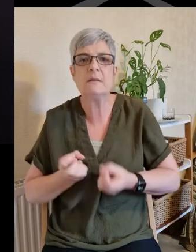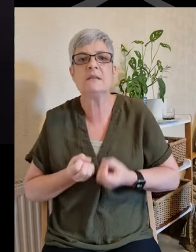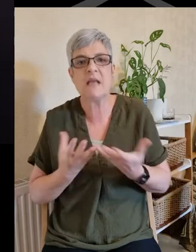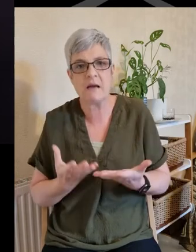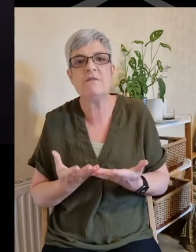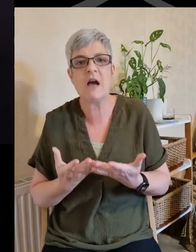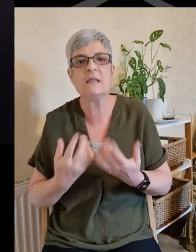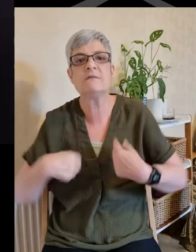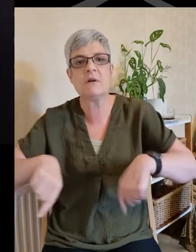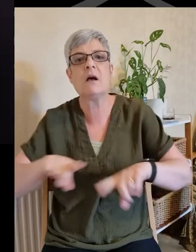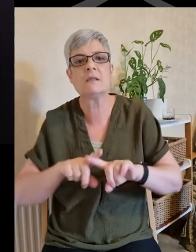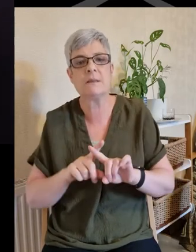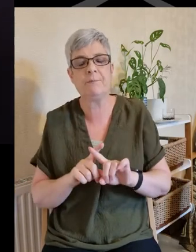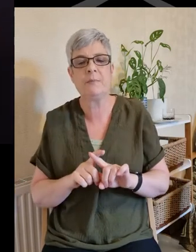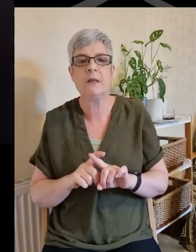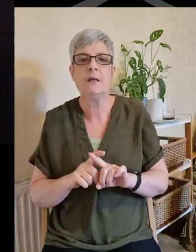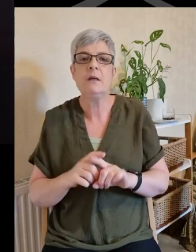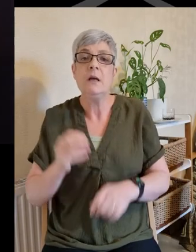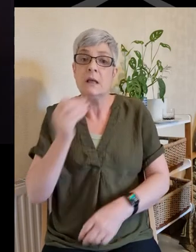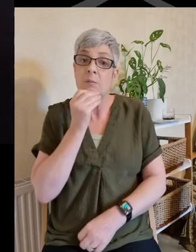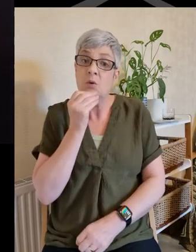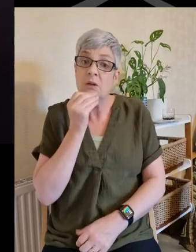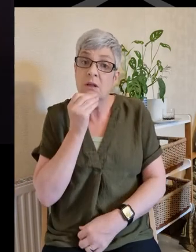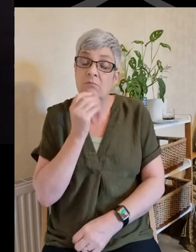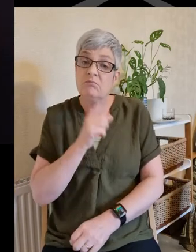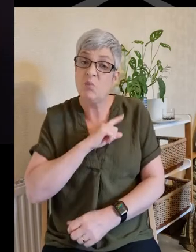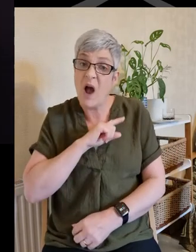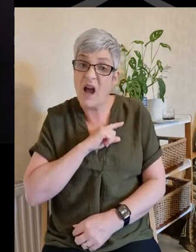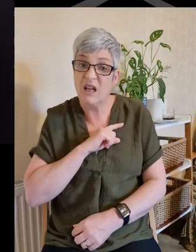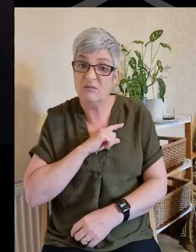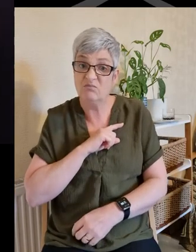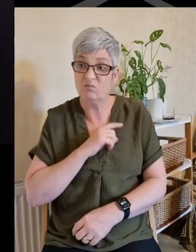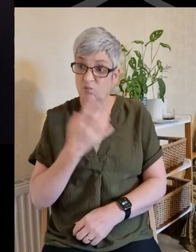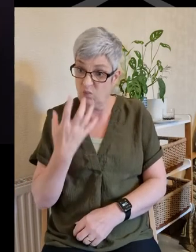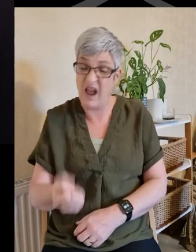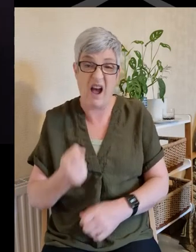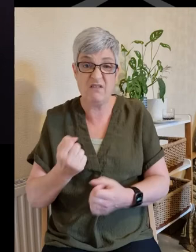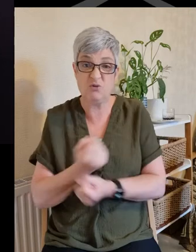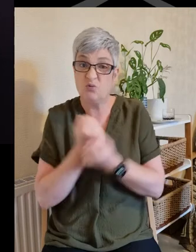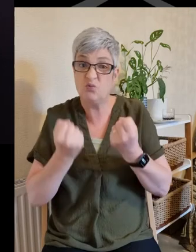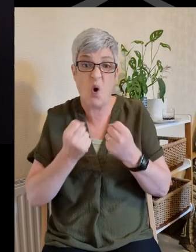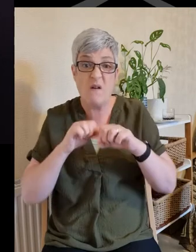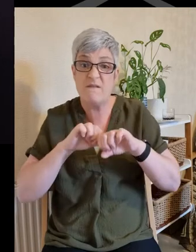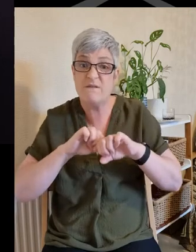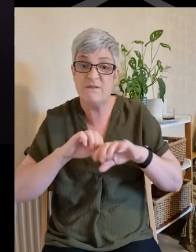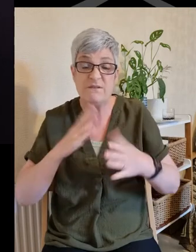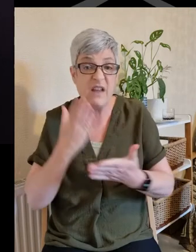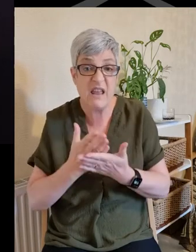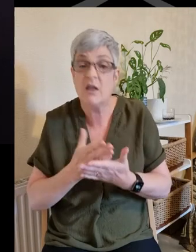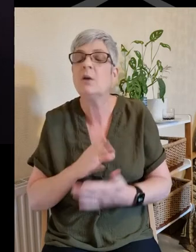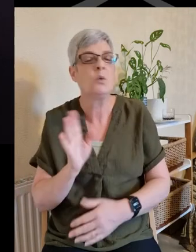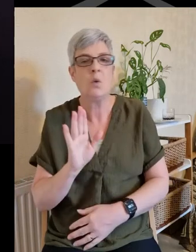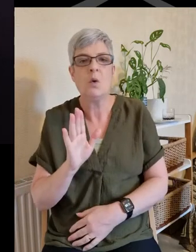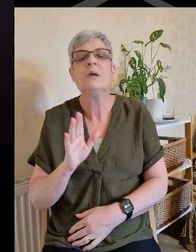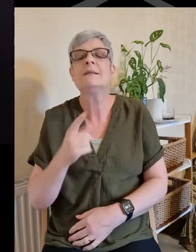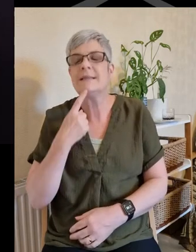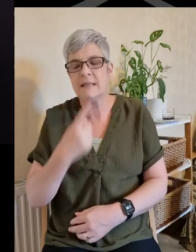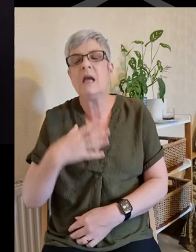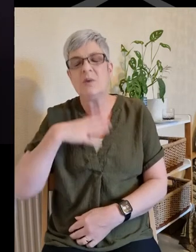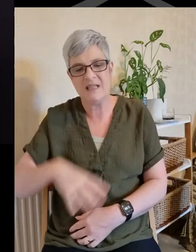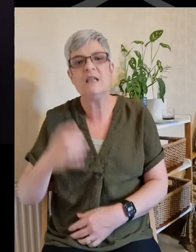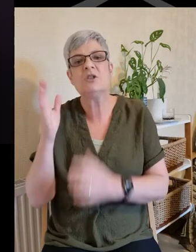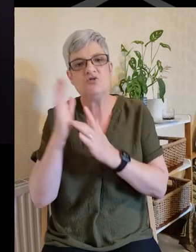us. We take the communion not because our faith is strong, but because we express our need in Jesus to be a